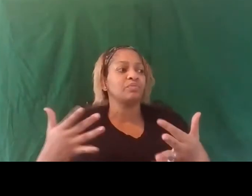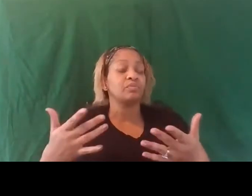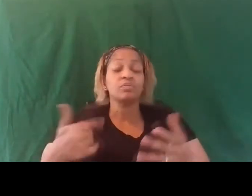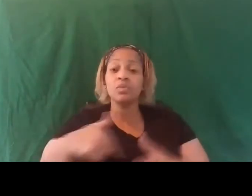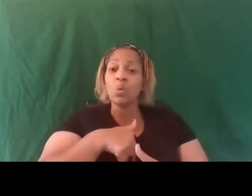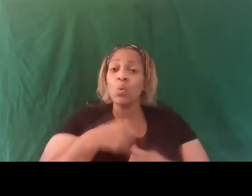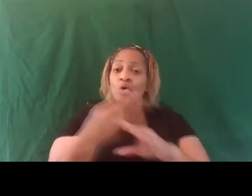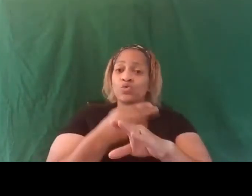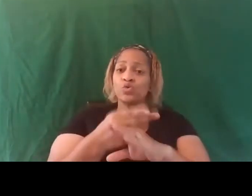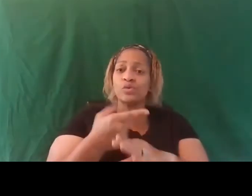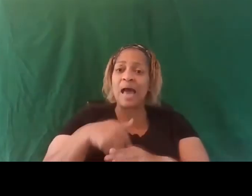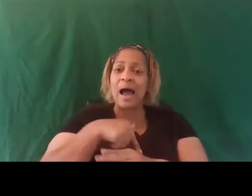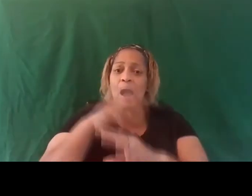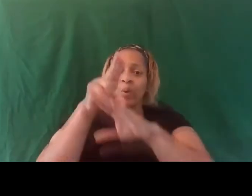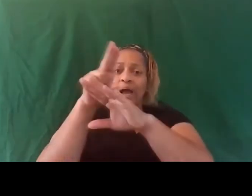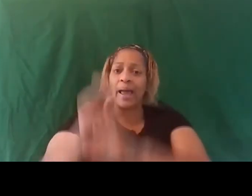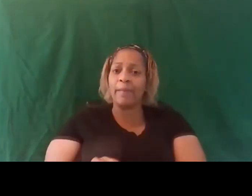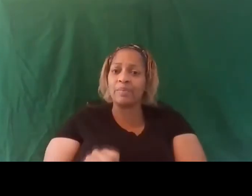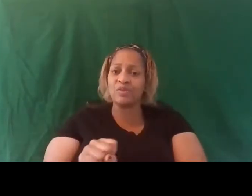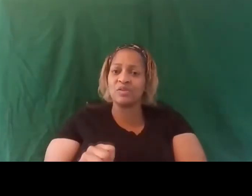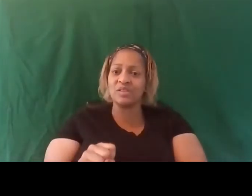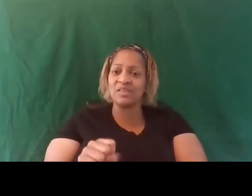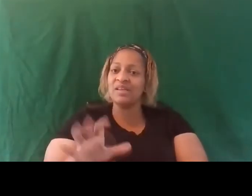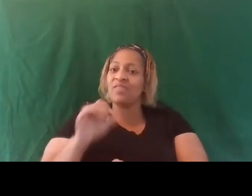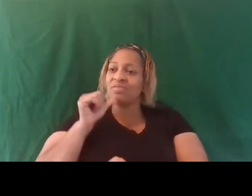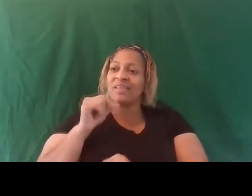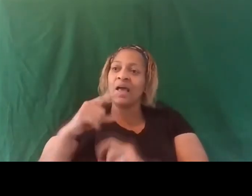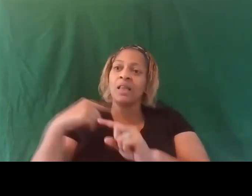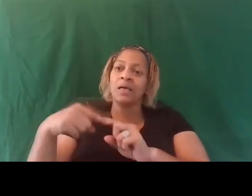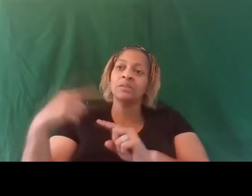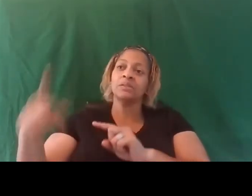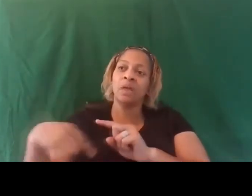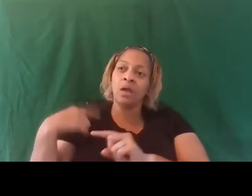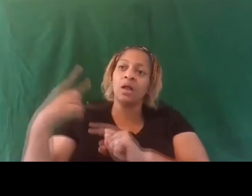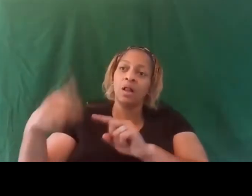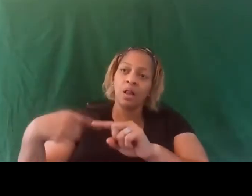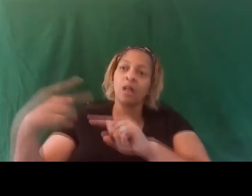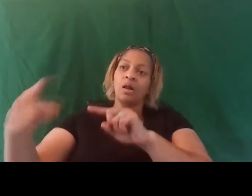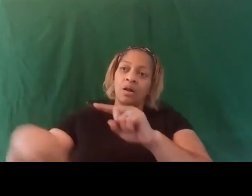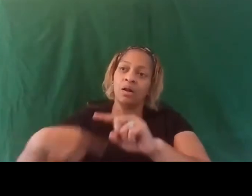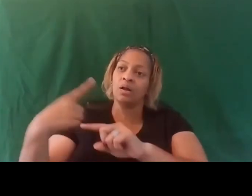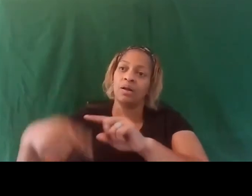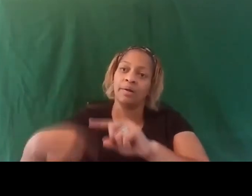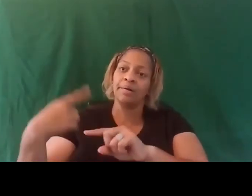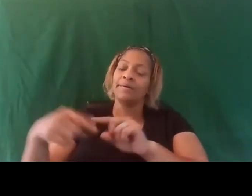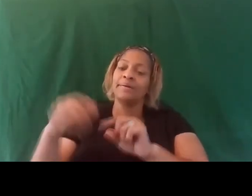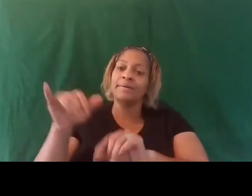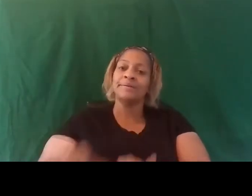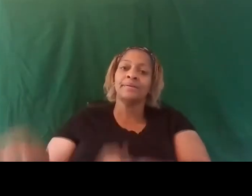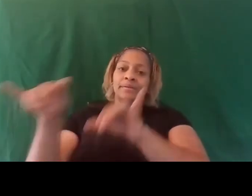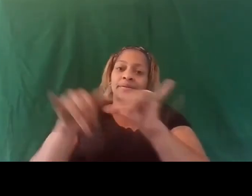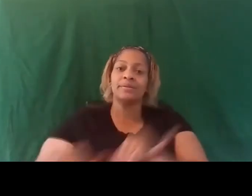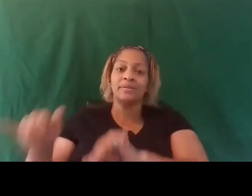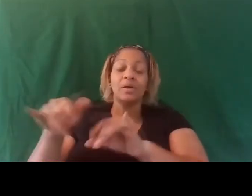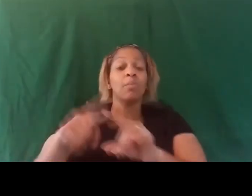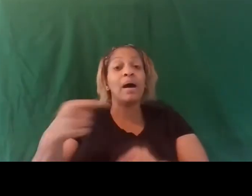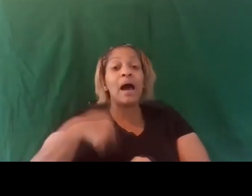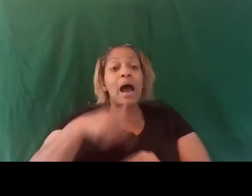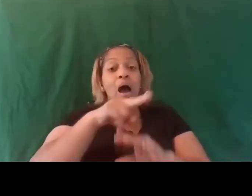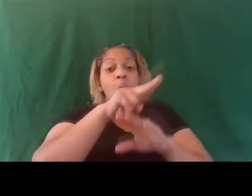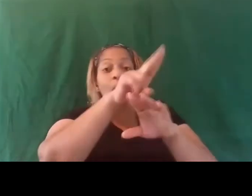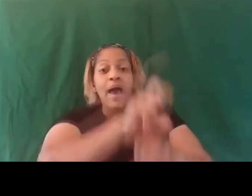our habits to simply stay on the hamster wheel of life? What are our habits enabling us to do? What